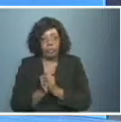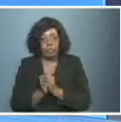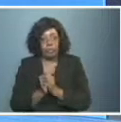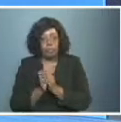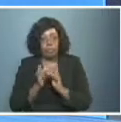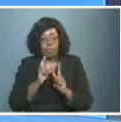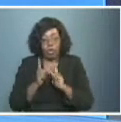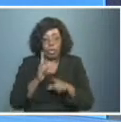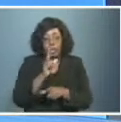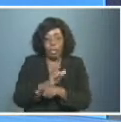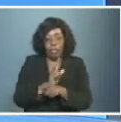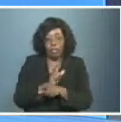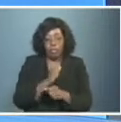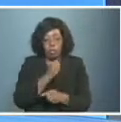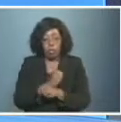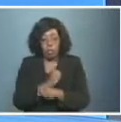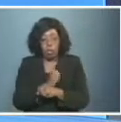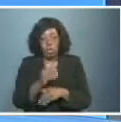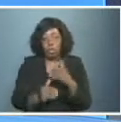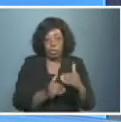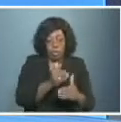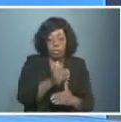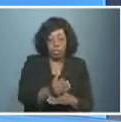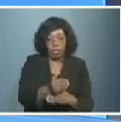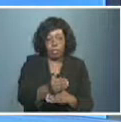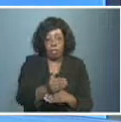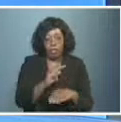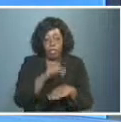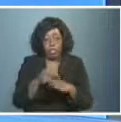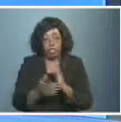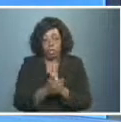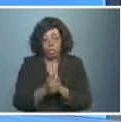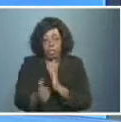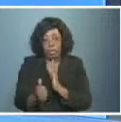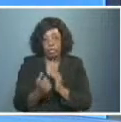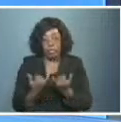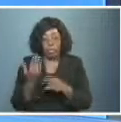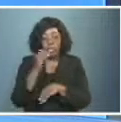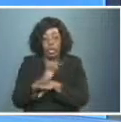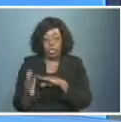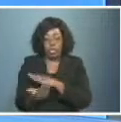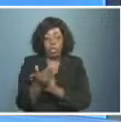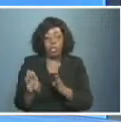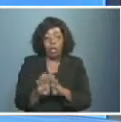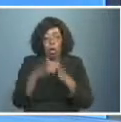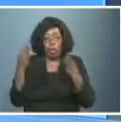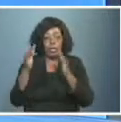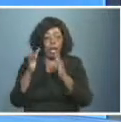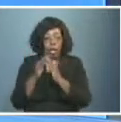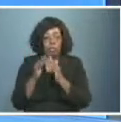Still talking labor, work progresses to fill the nation's skills gap. Carla Palmer tells us tonight about this morning's open house aimed